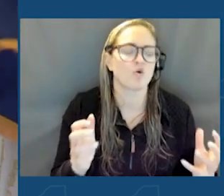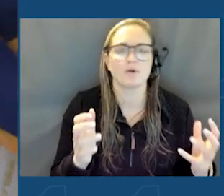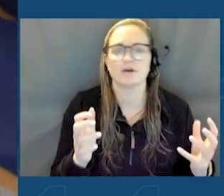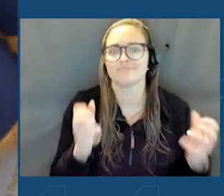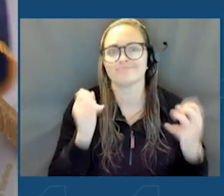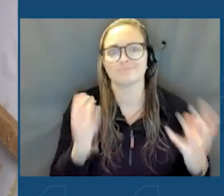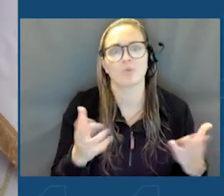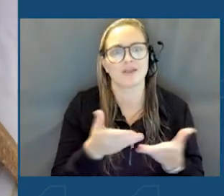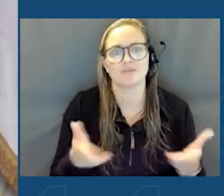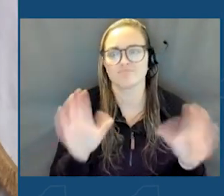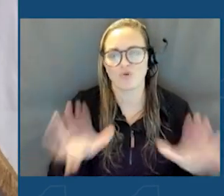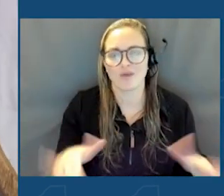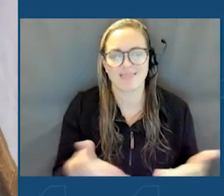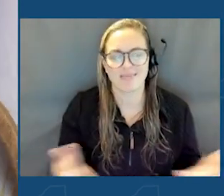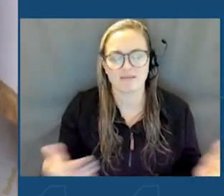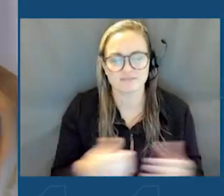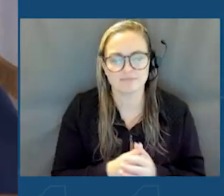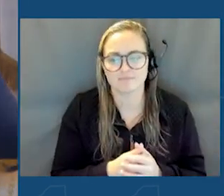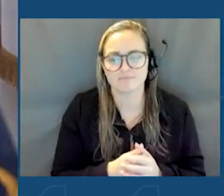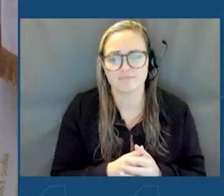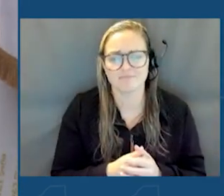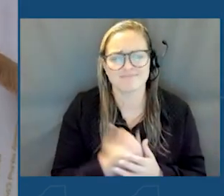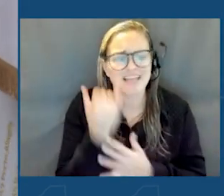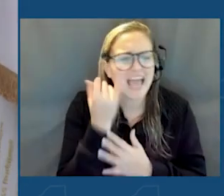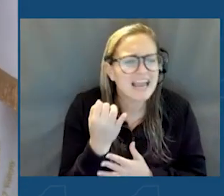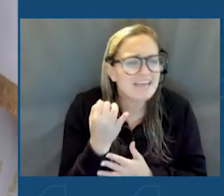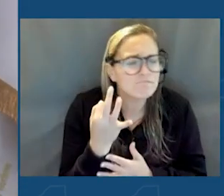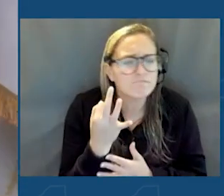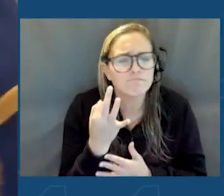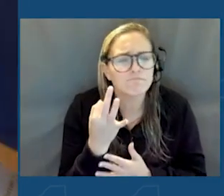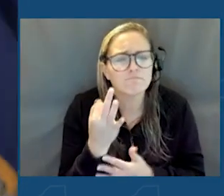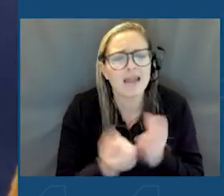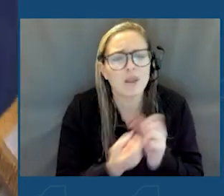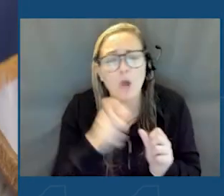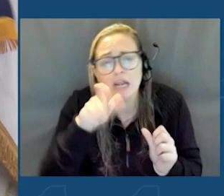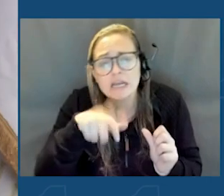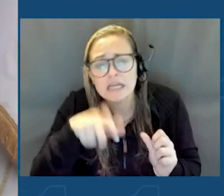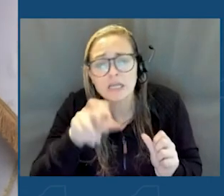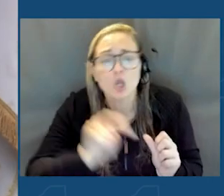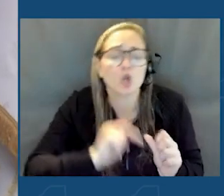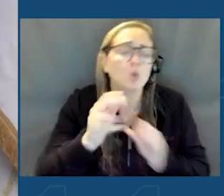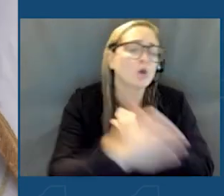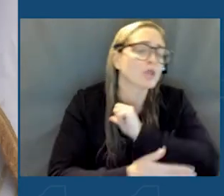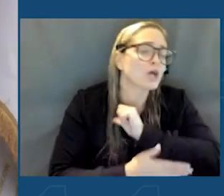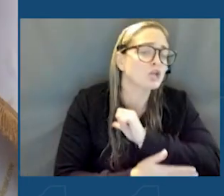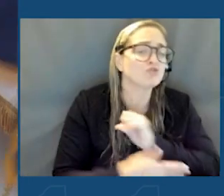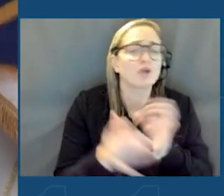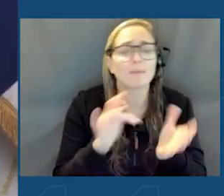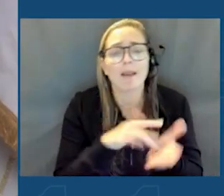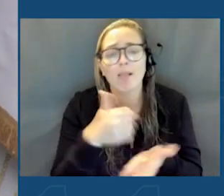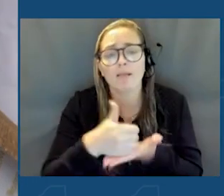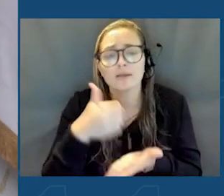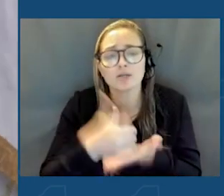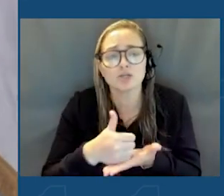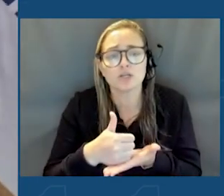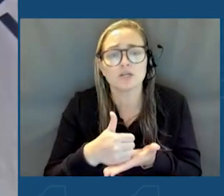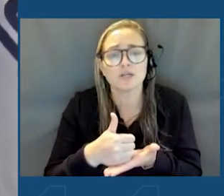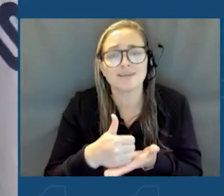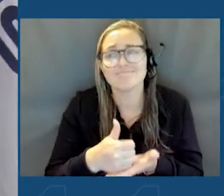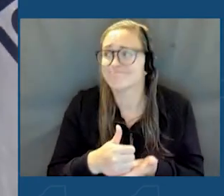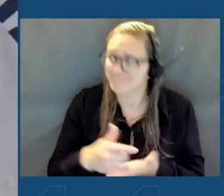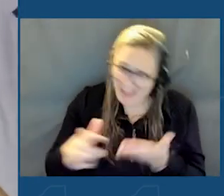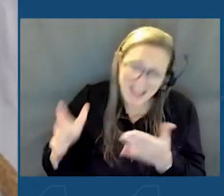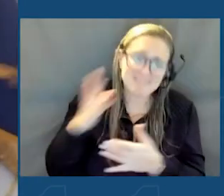things going on here. And if anybody gets in need of any North Country medical attention, I've been in your emergency